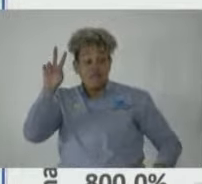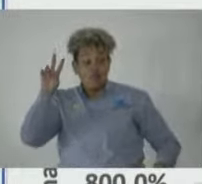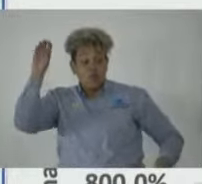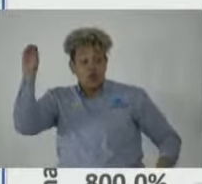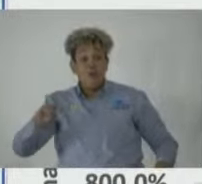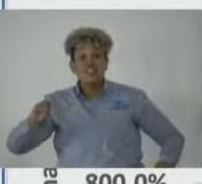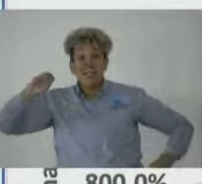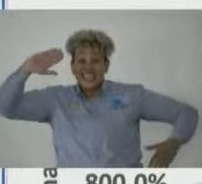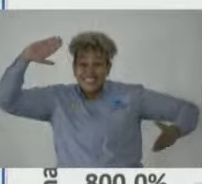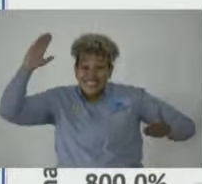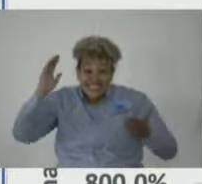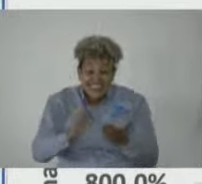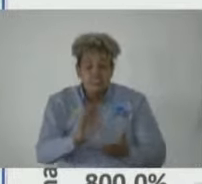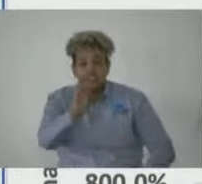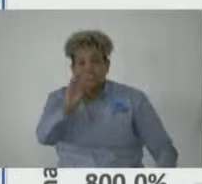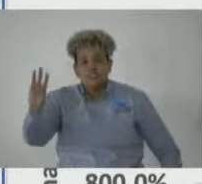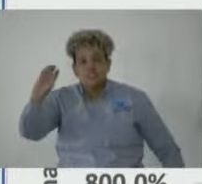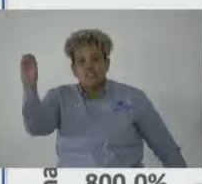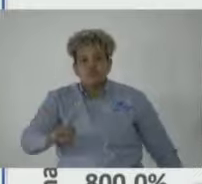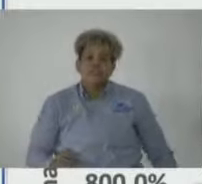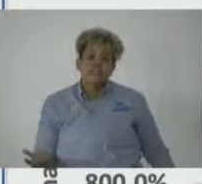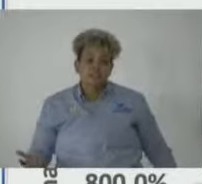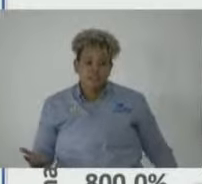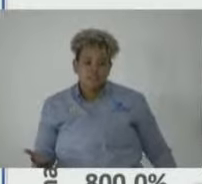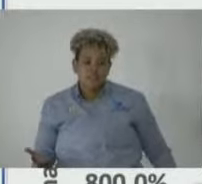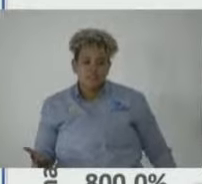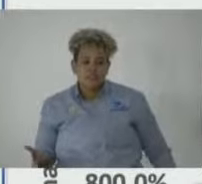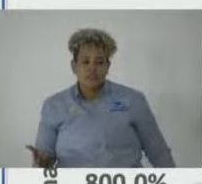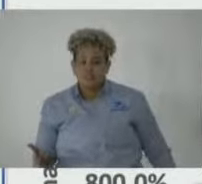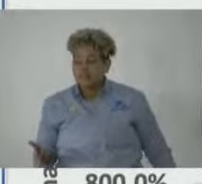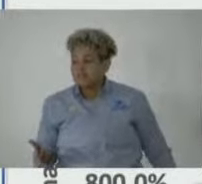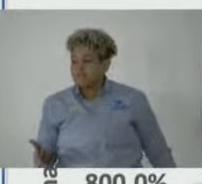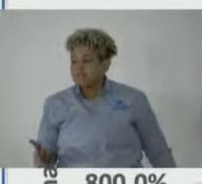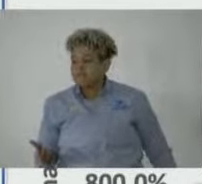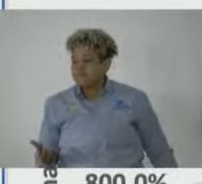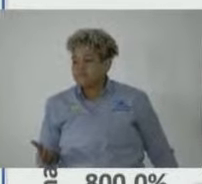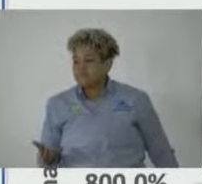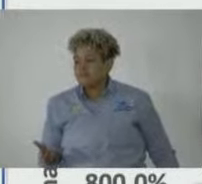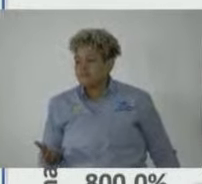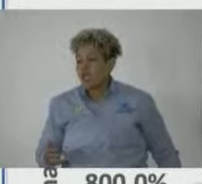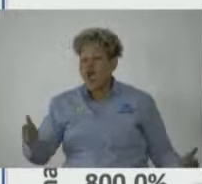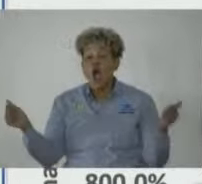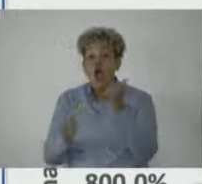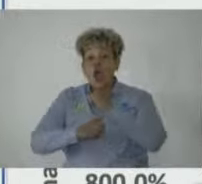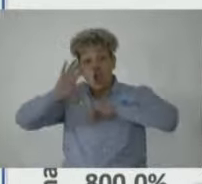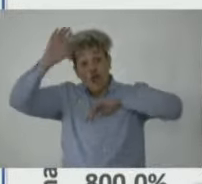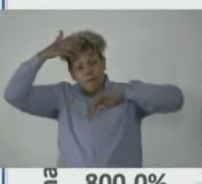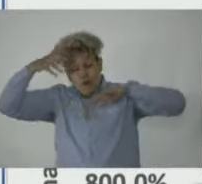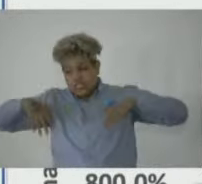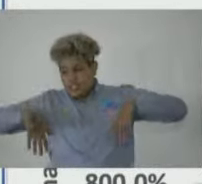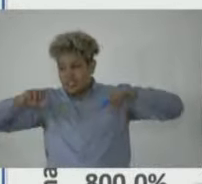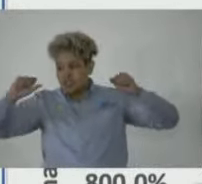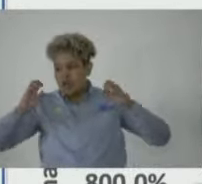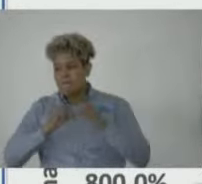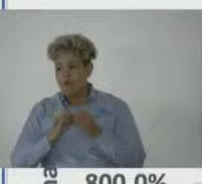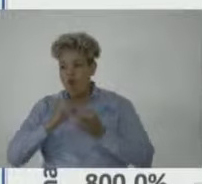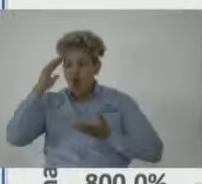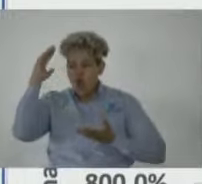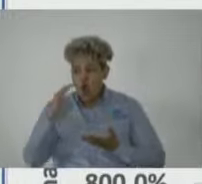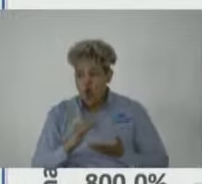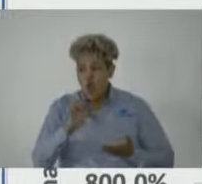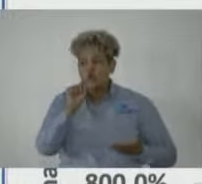to 66%. Yeah? And then under the Portia Simpson administration, it dropped even further